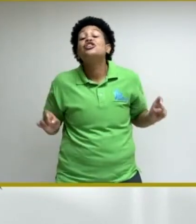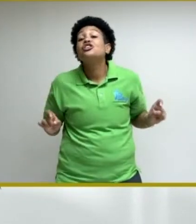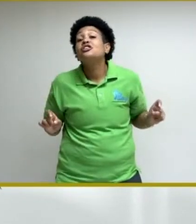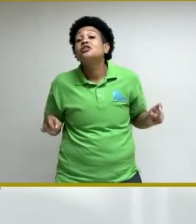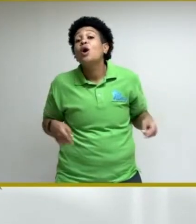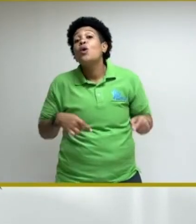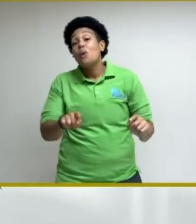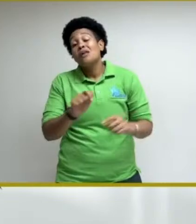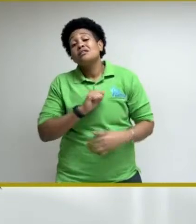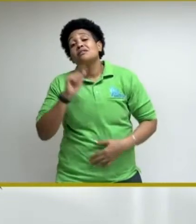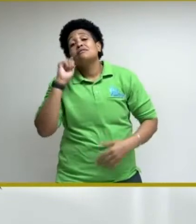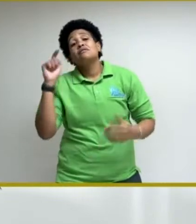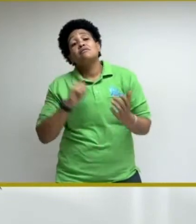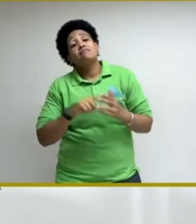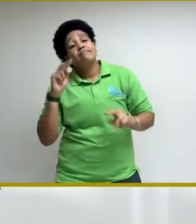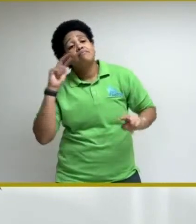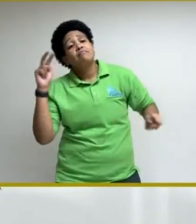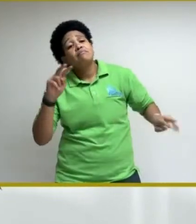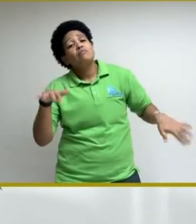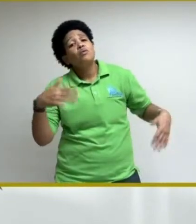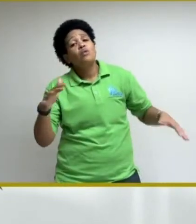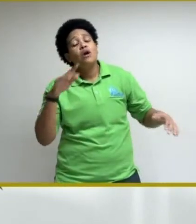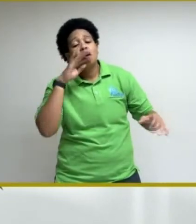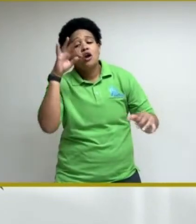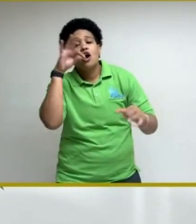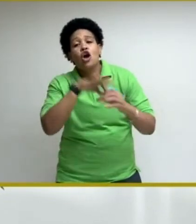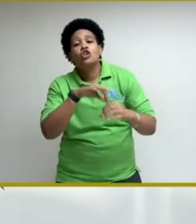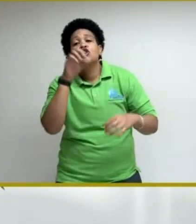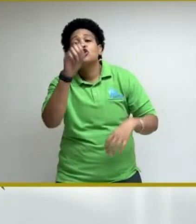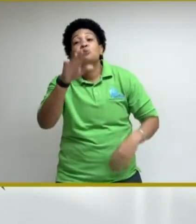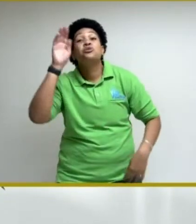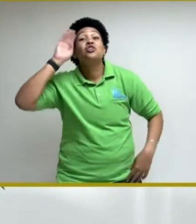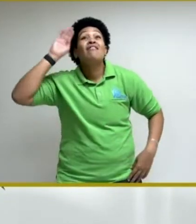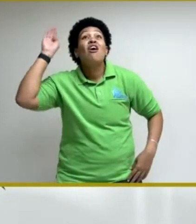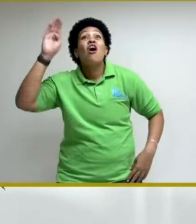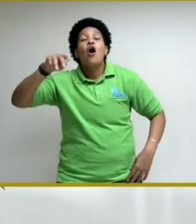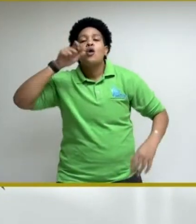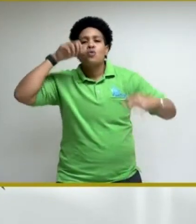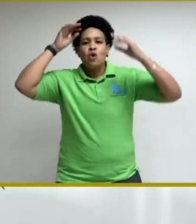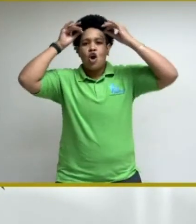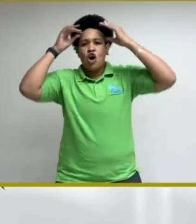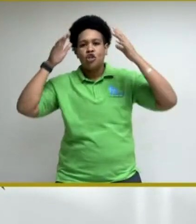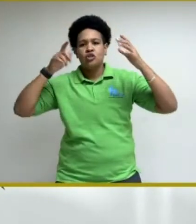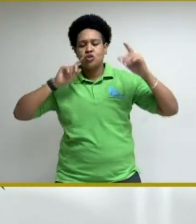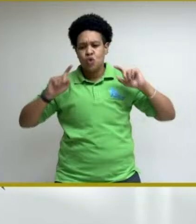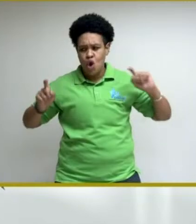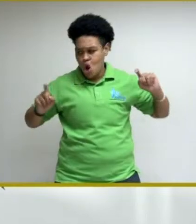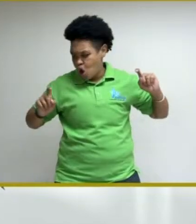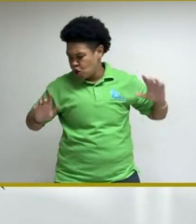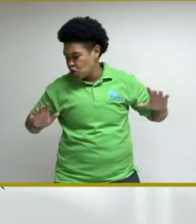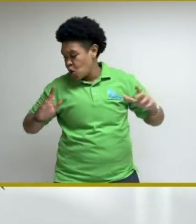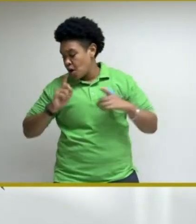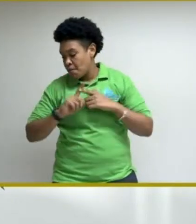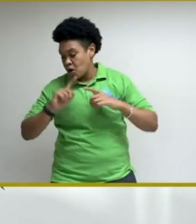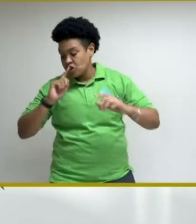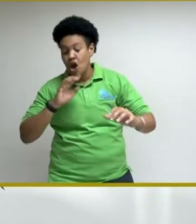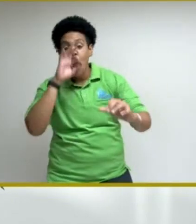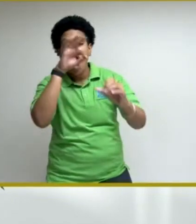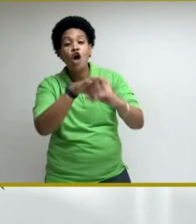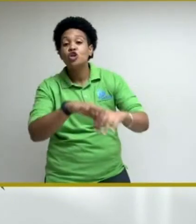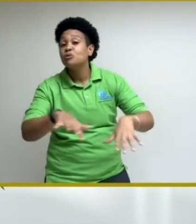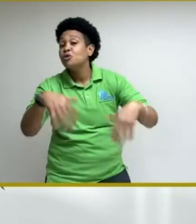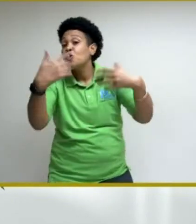I recognize the contribution of all concerned to controlling and to contributing